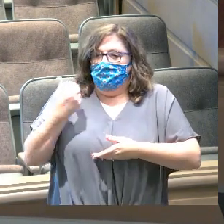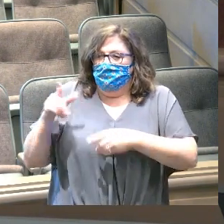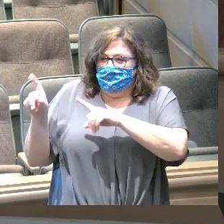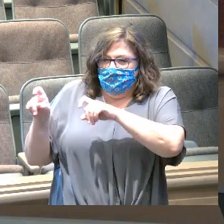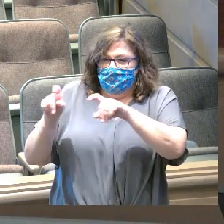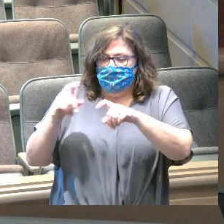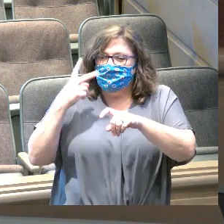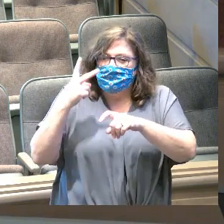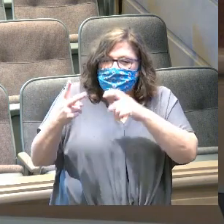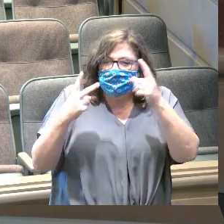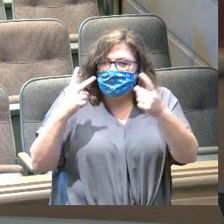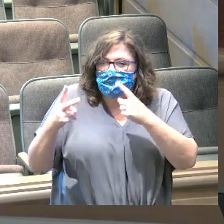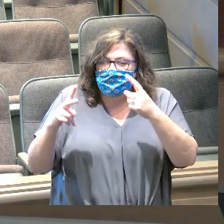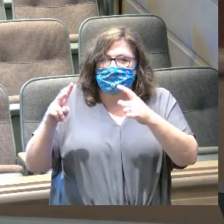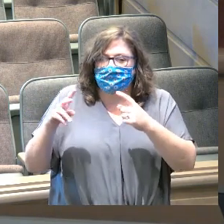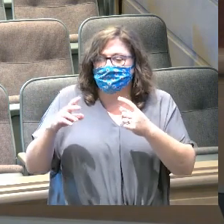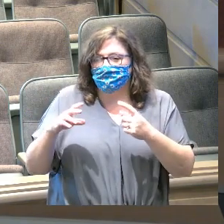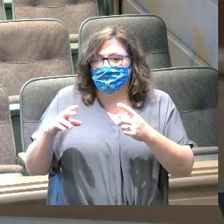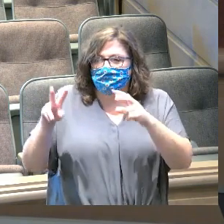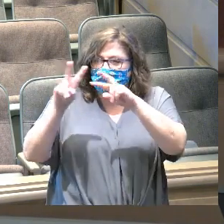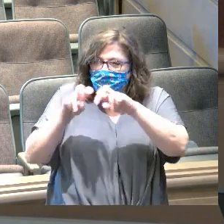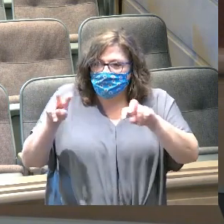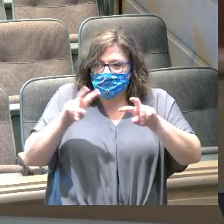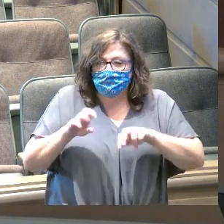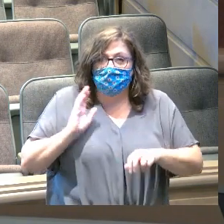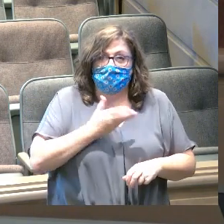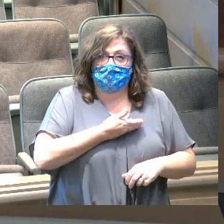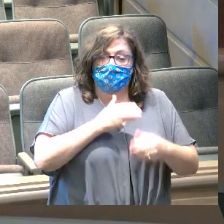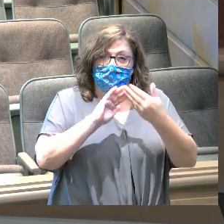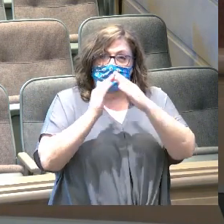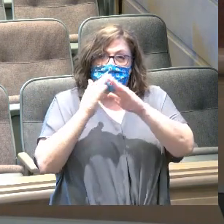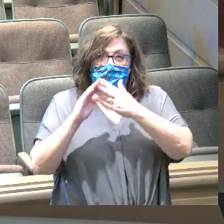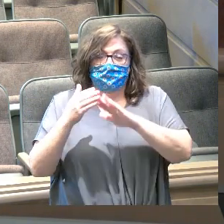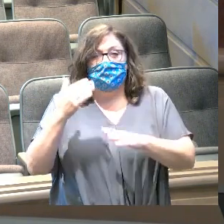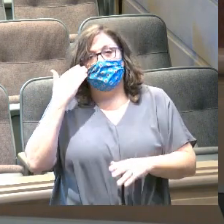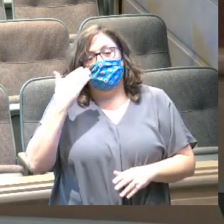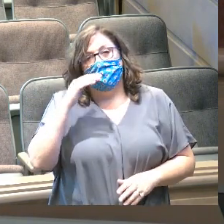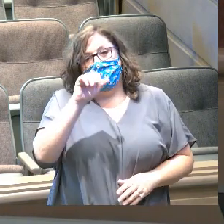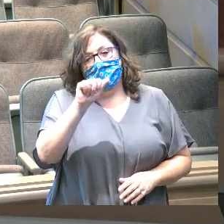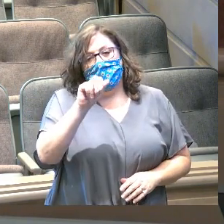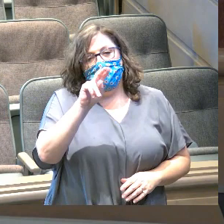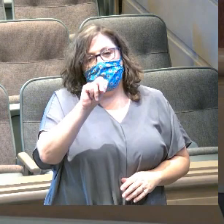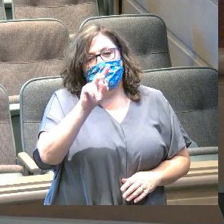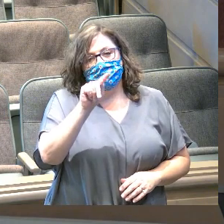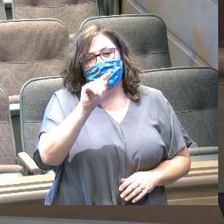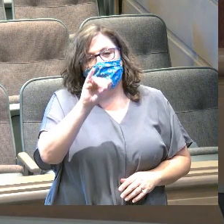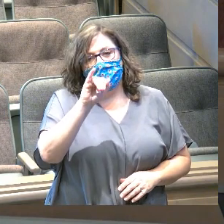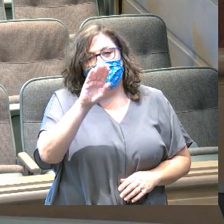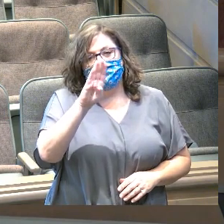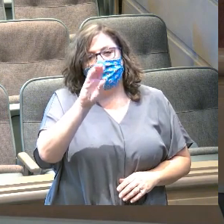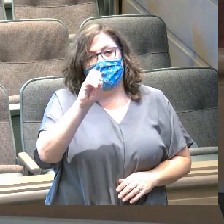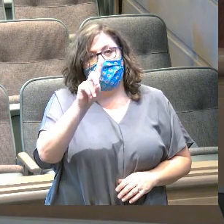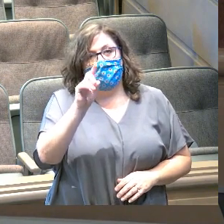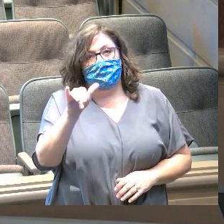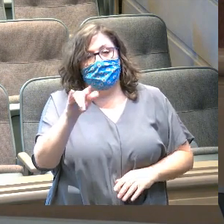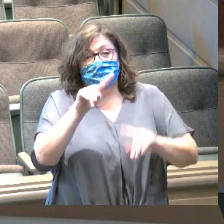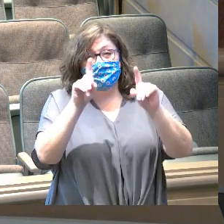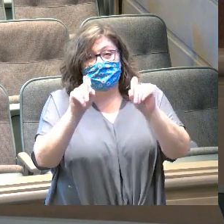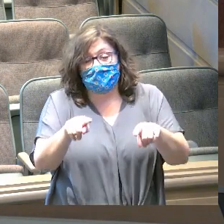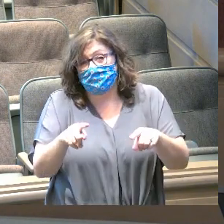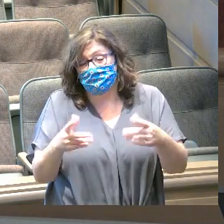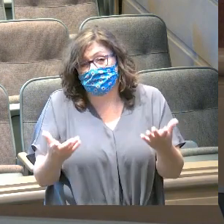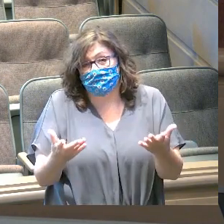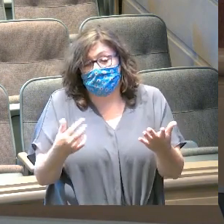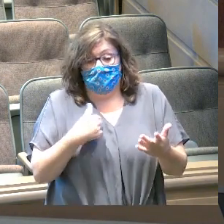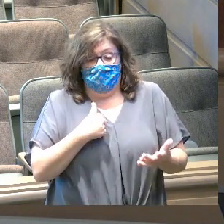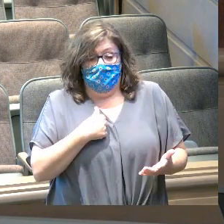was down here earlier this week, one of the things I inquired about is antibody testing. Like, I want to be able to know, and I'm not sure if we're going to be able to gain